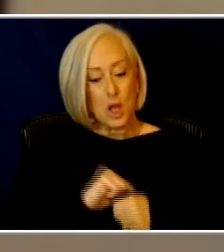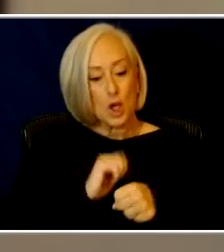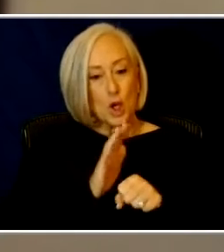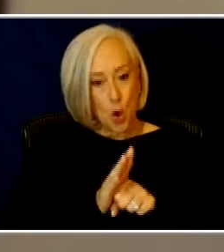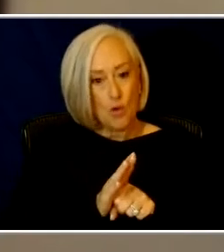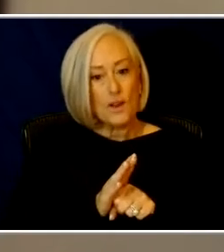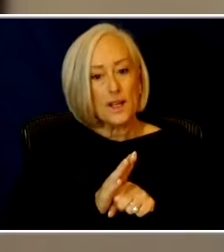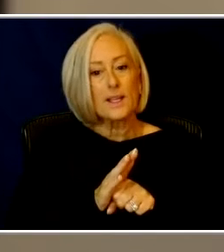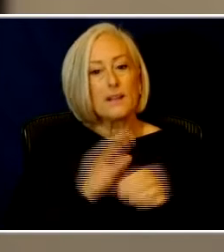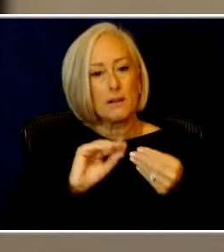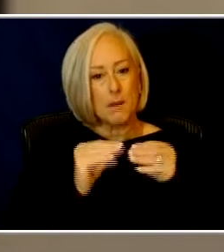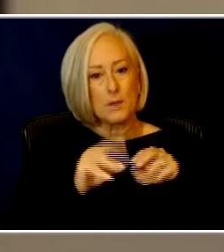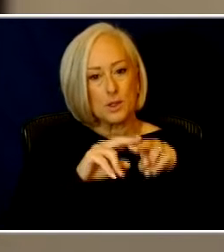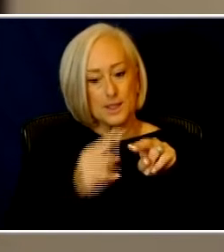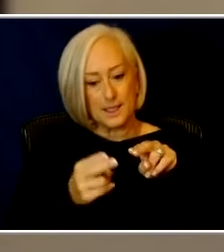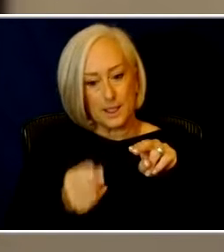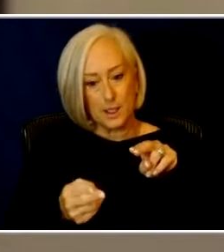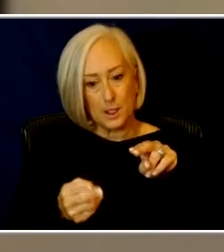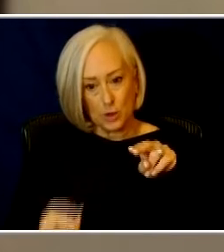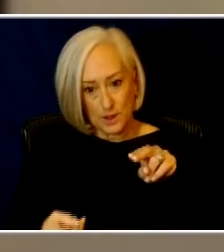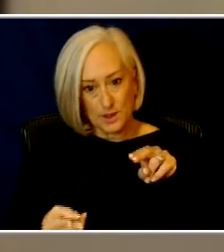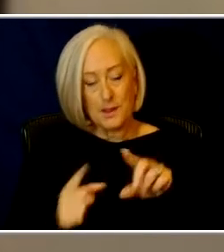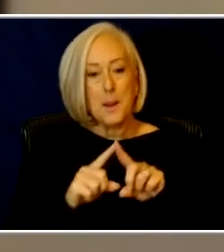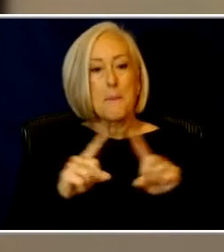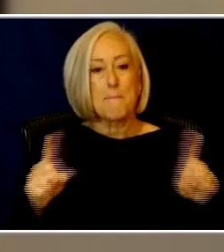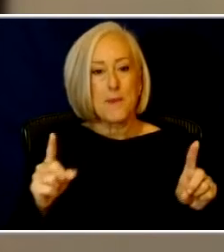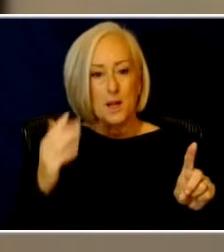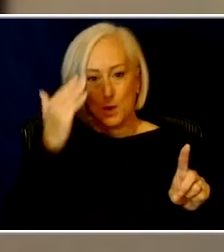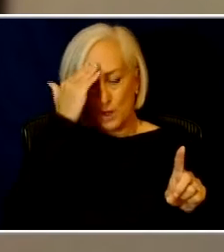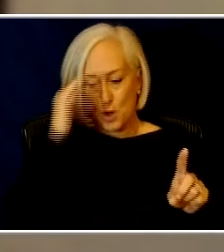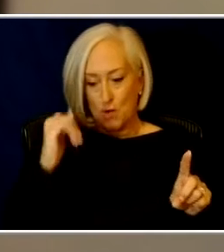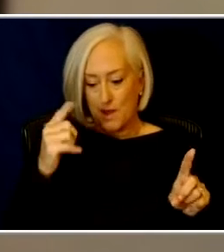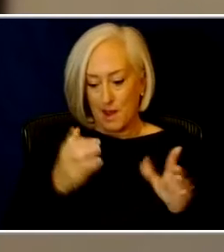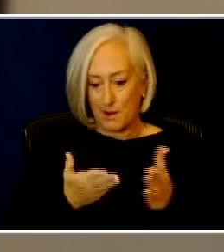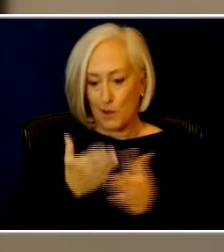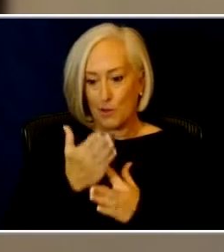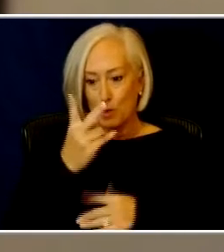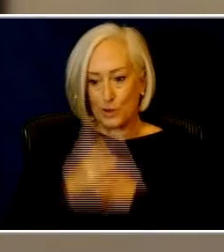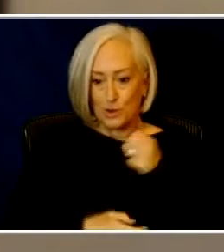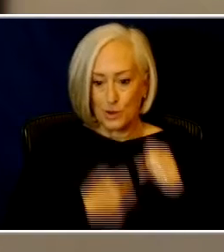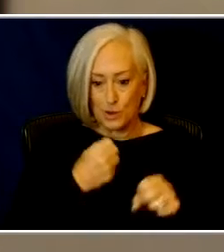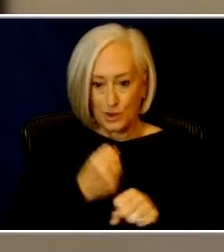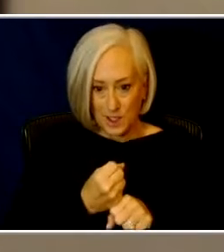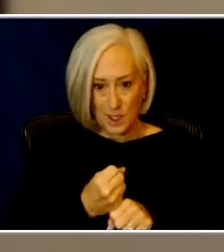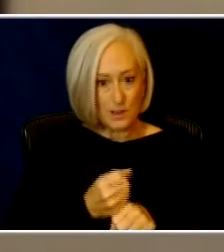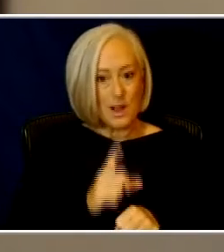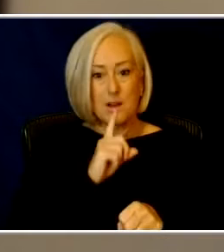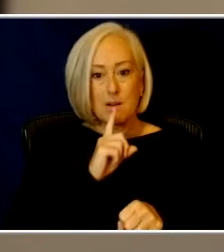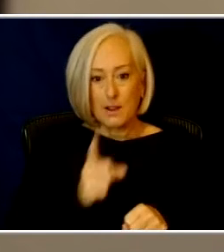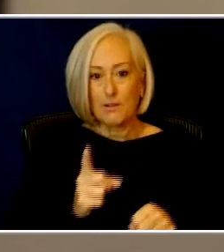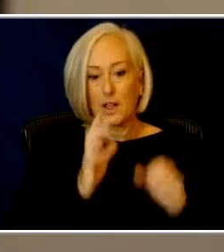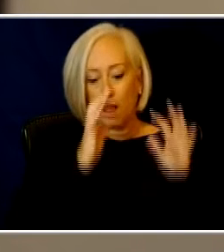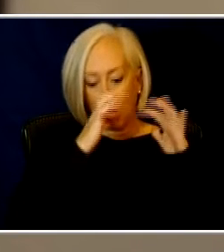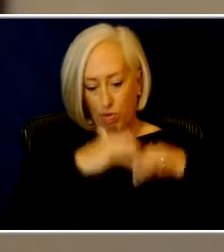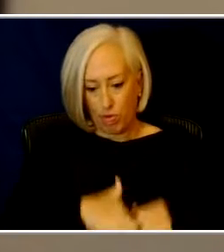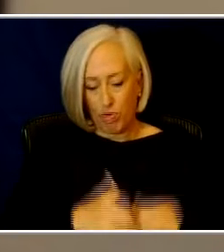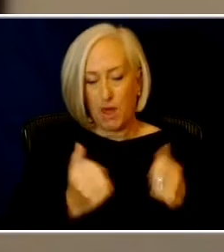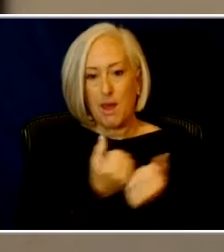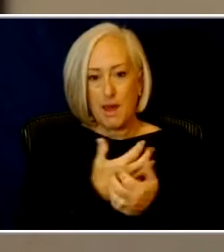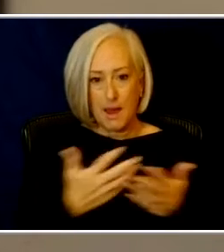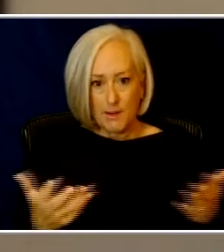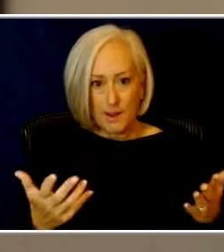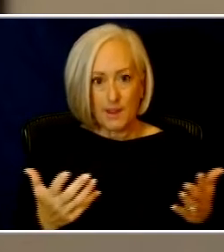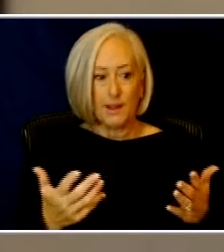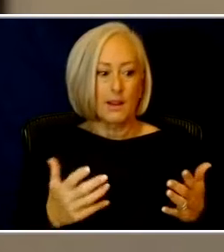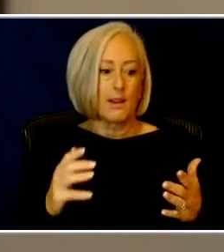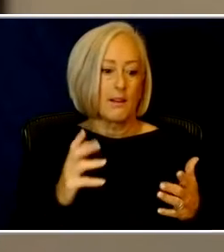that we essentially burnt the house down through the last 2 years of pandemic, and we went through workforce. We went through a lot of processes,